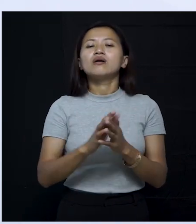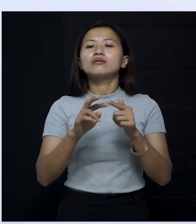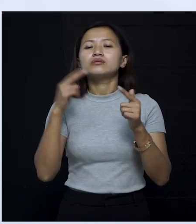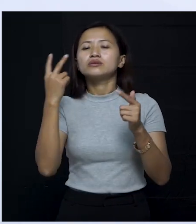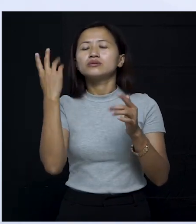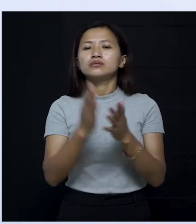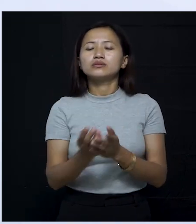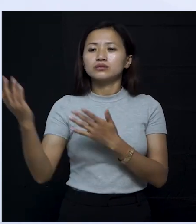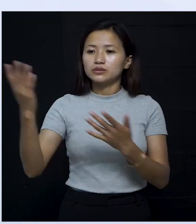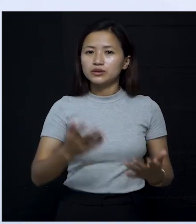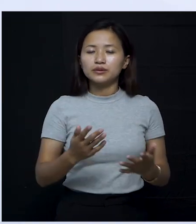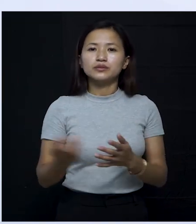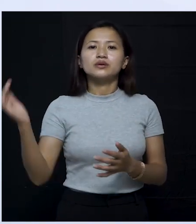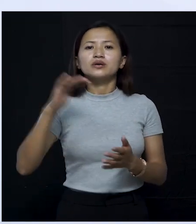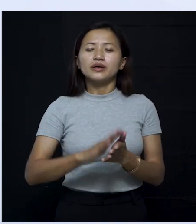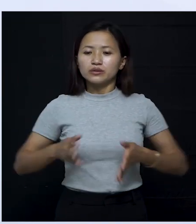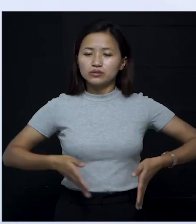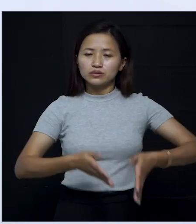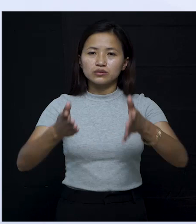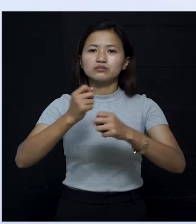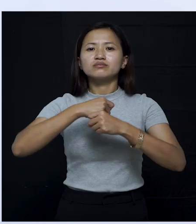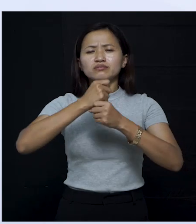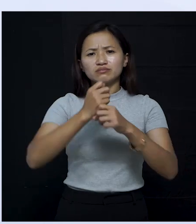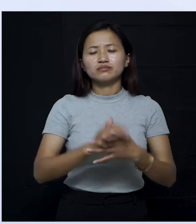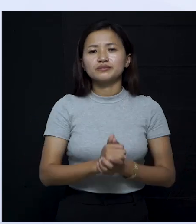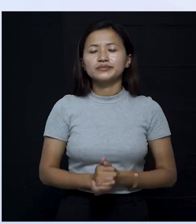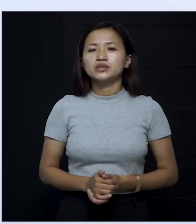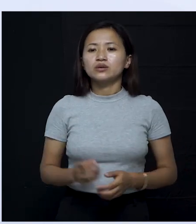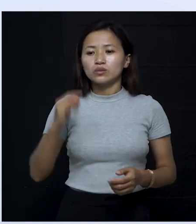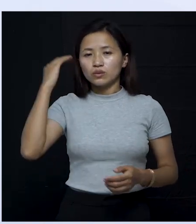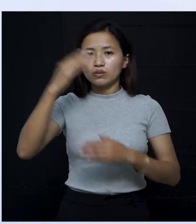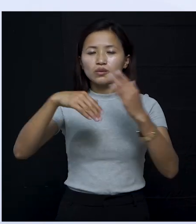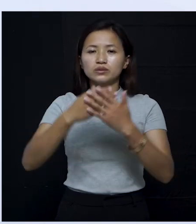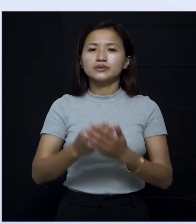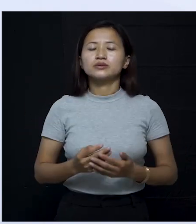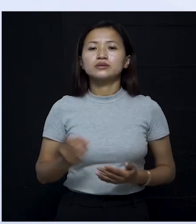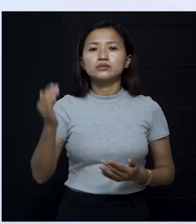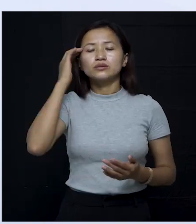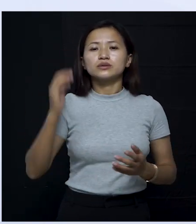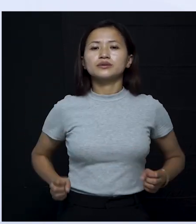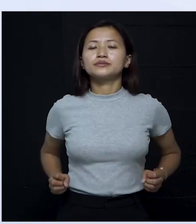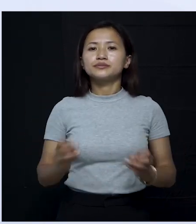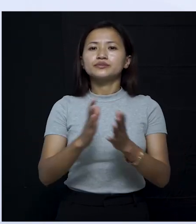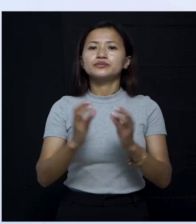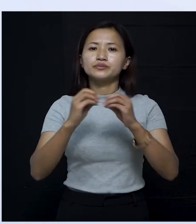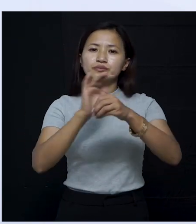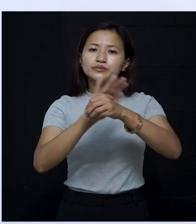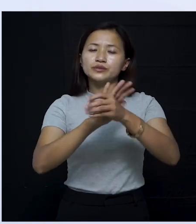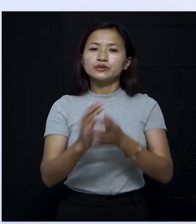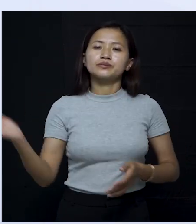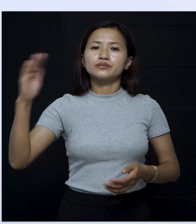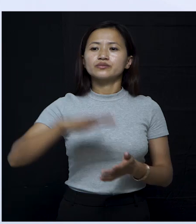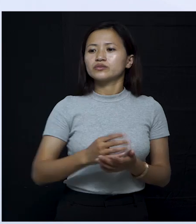transport came into being or how roads were constructed, okay? Because we all know that in the beginning, before the Britishers came,